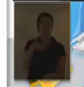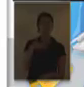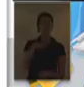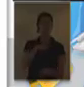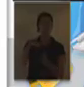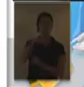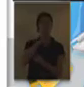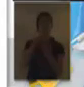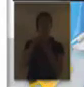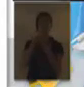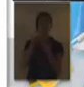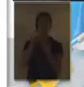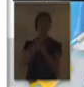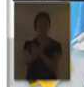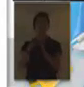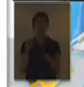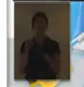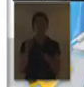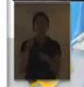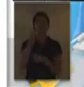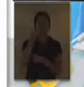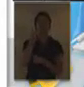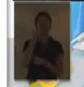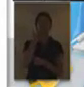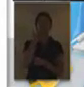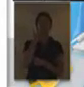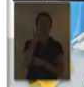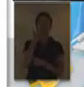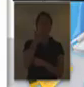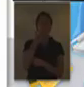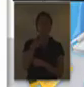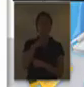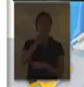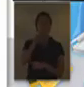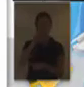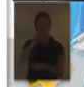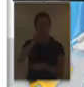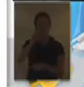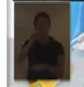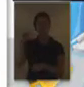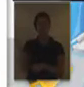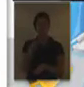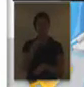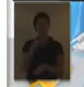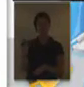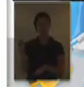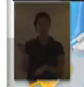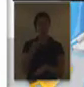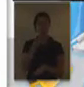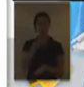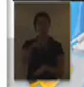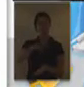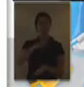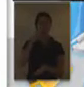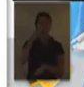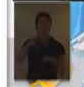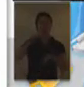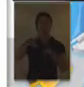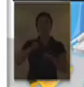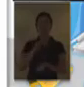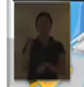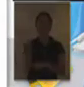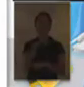in this area, we're looking at ad hoc gestures learnt from the